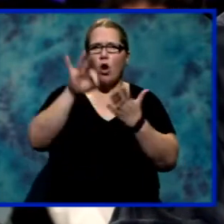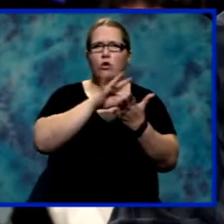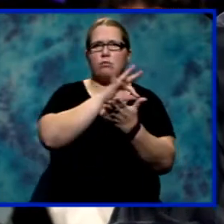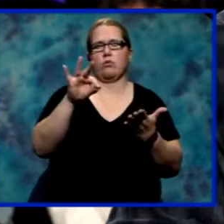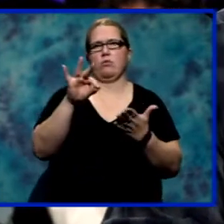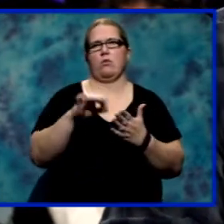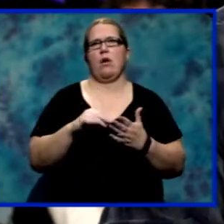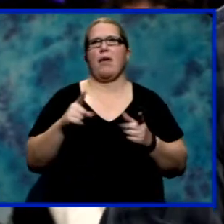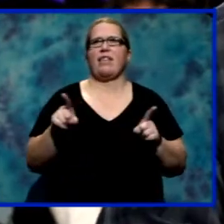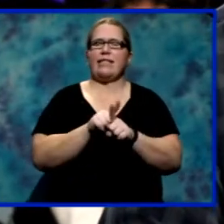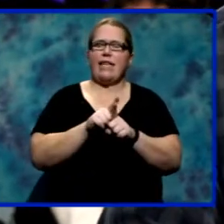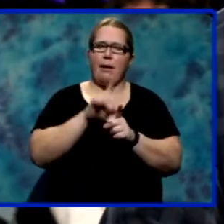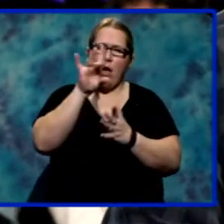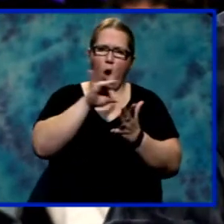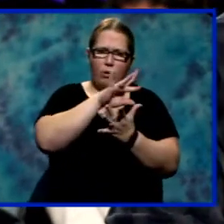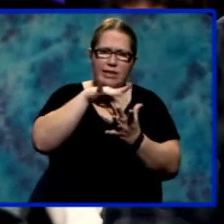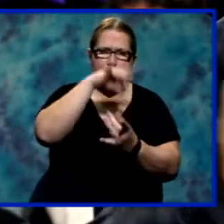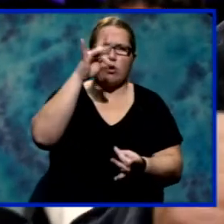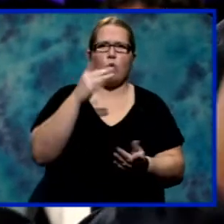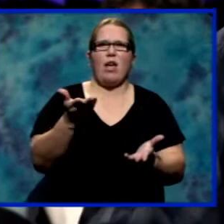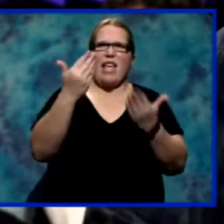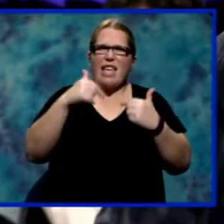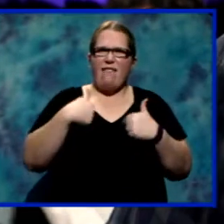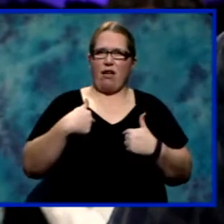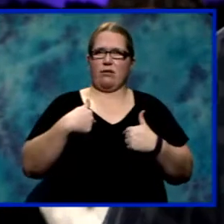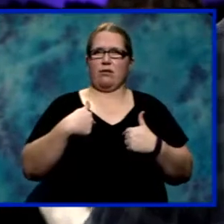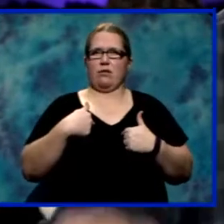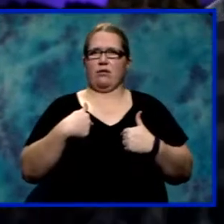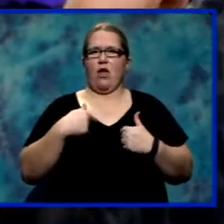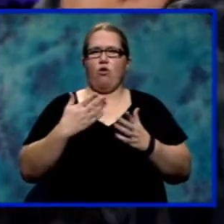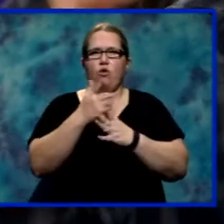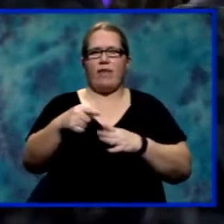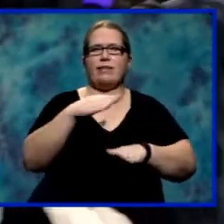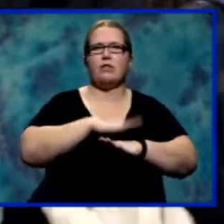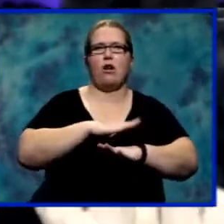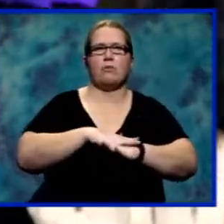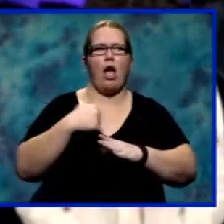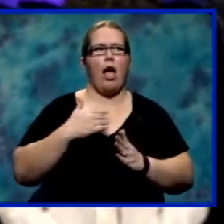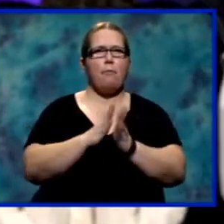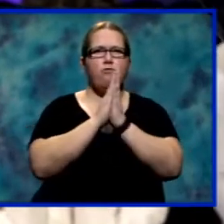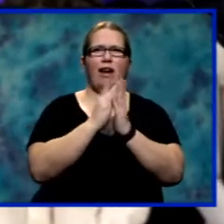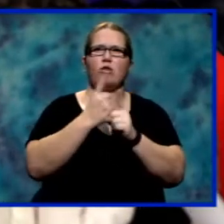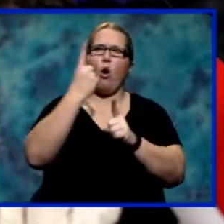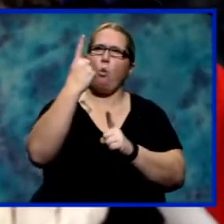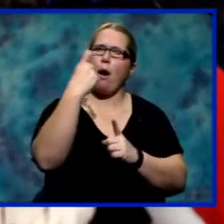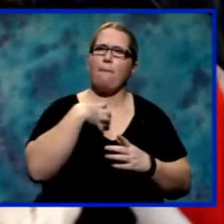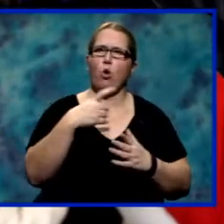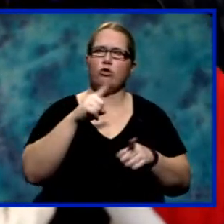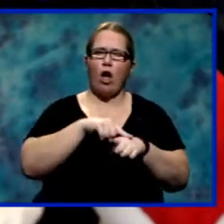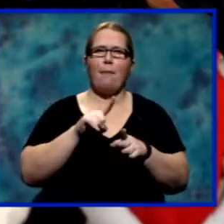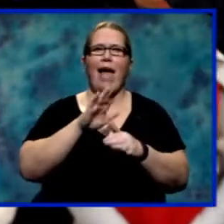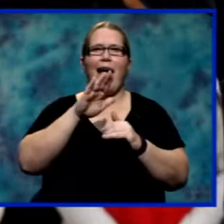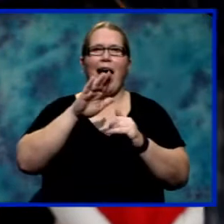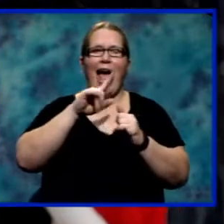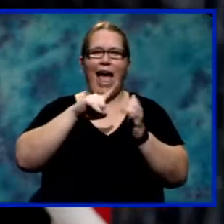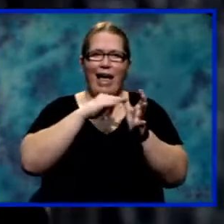same Holy Spirit drive us now through these end times. I pray, God, one more time as I close,